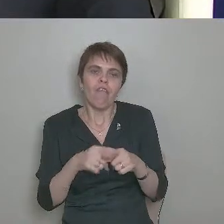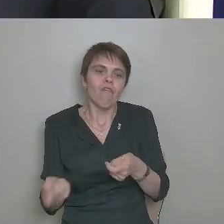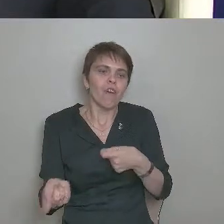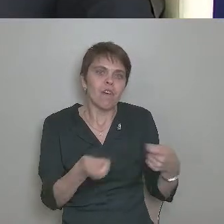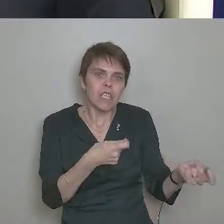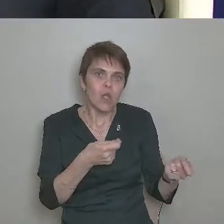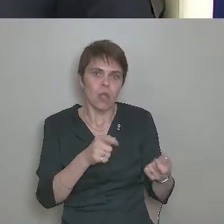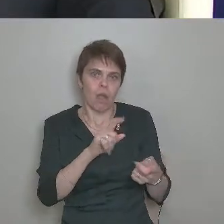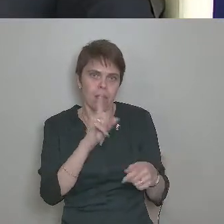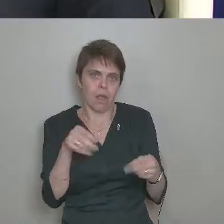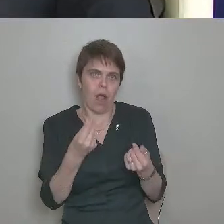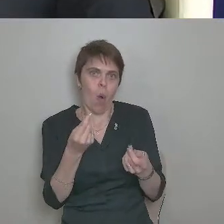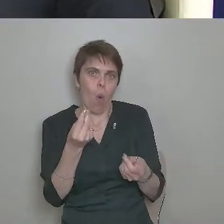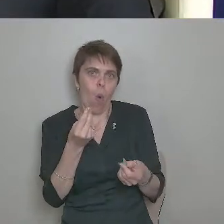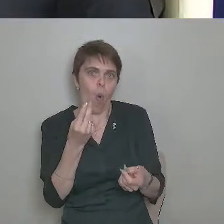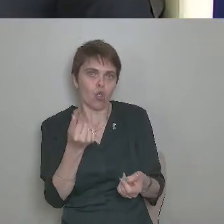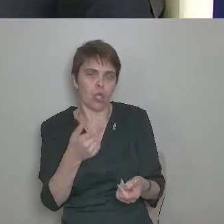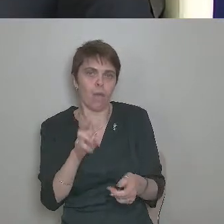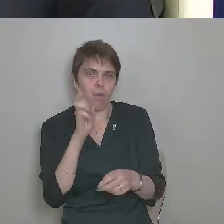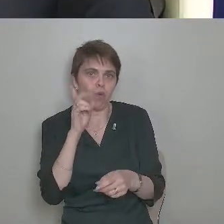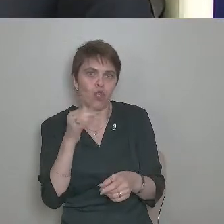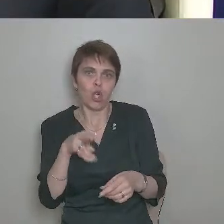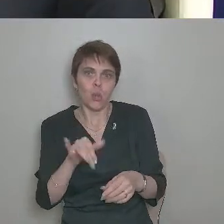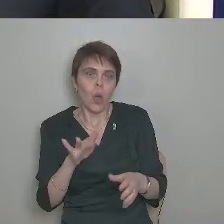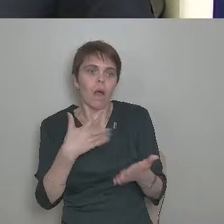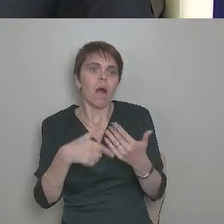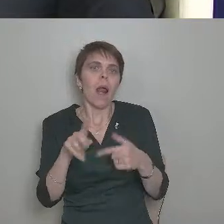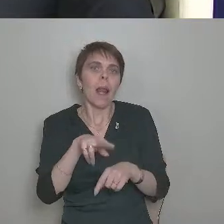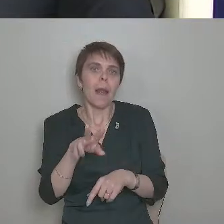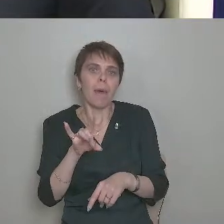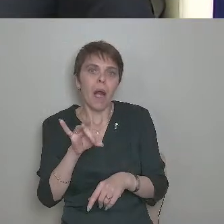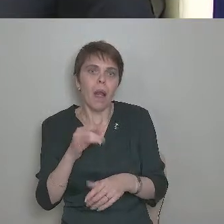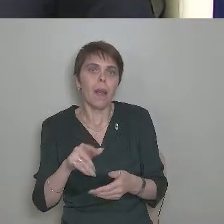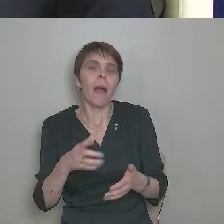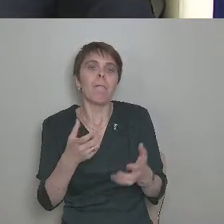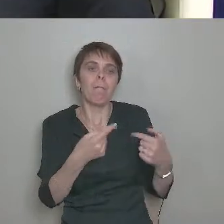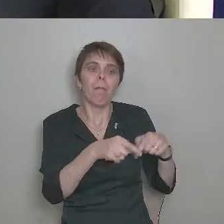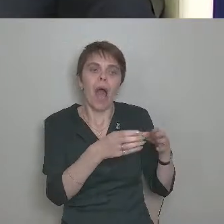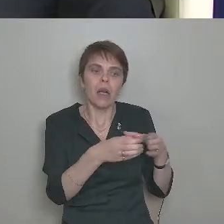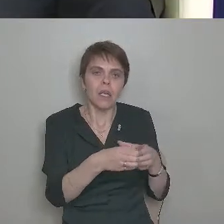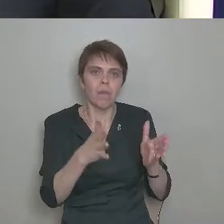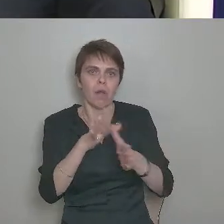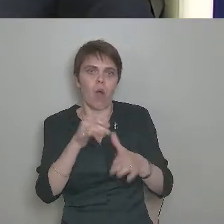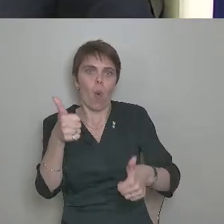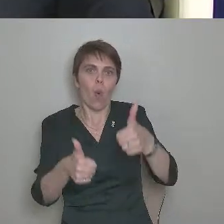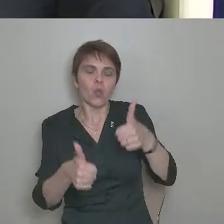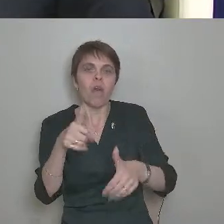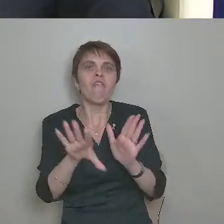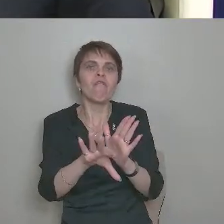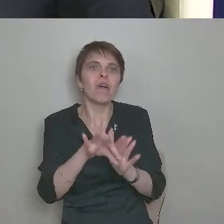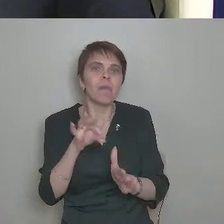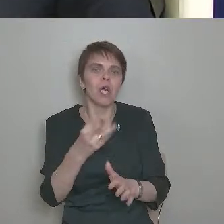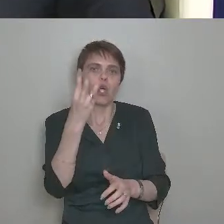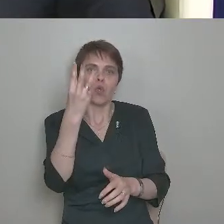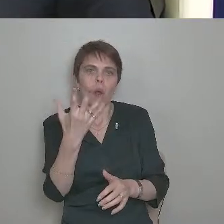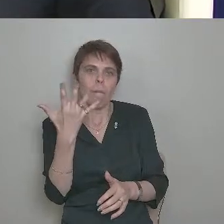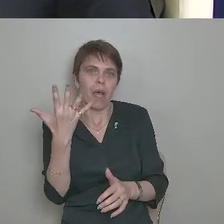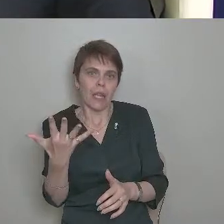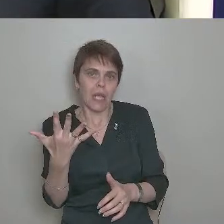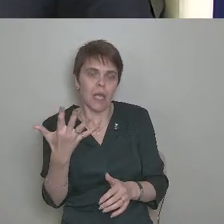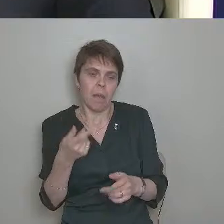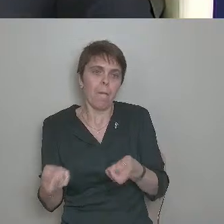instance, to dispose of trash and fund it from the budget. But Liberal Party should offer a